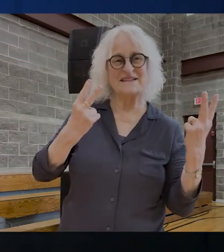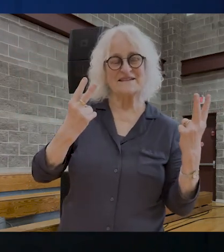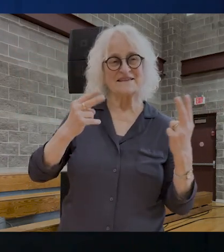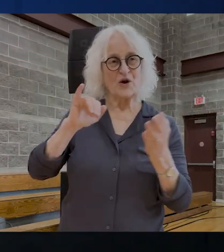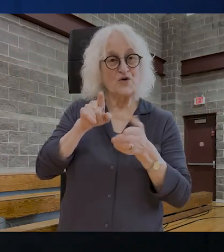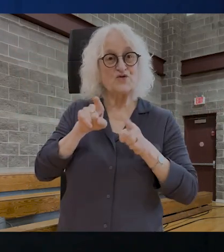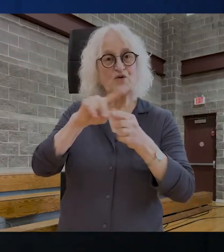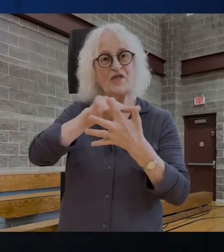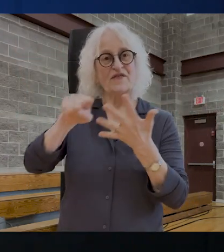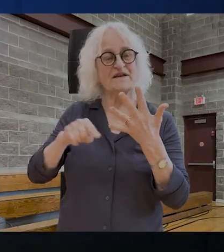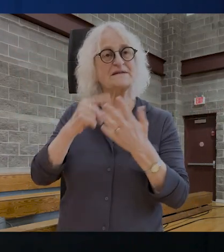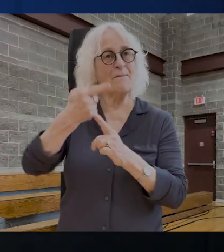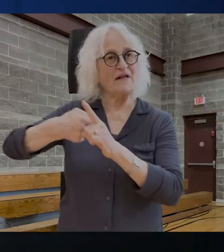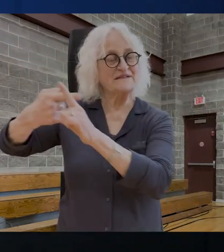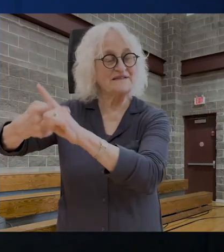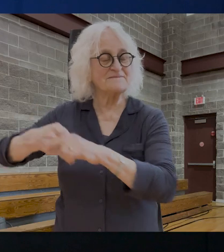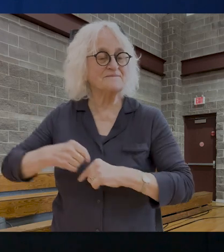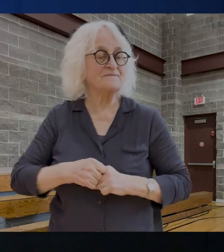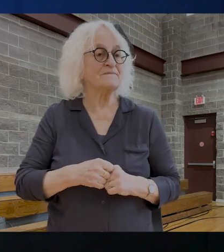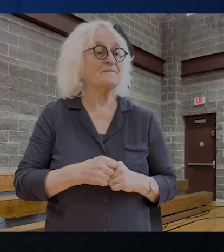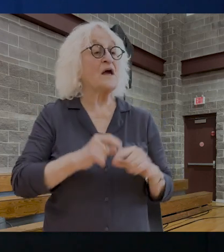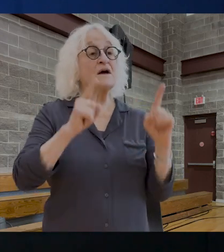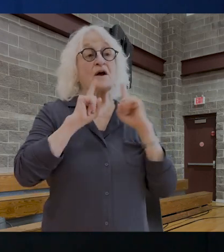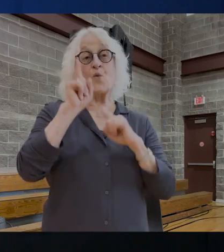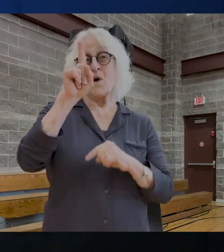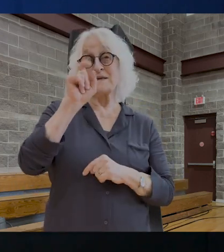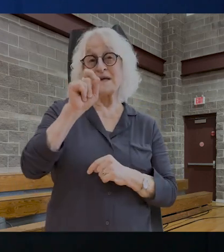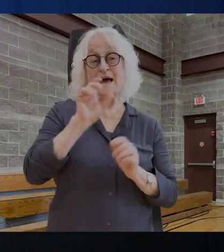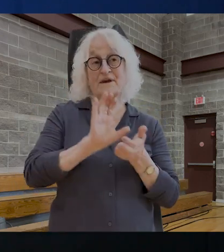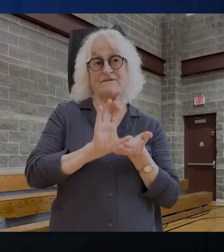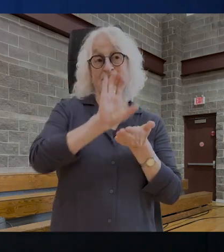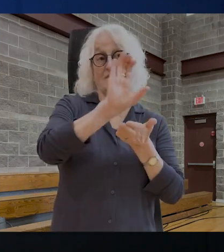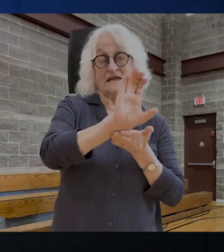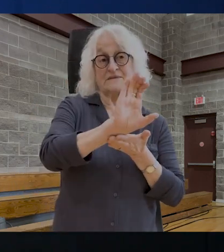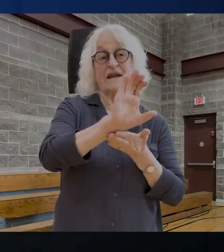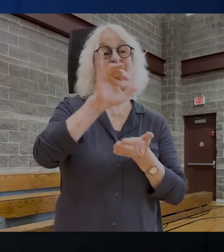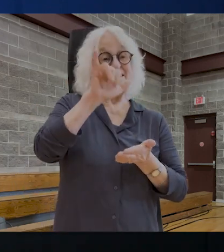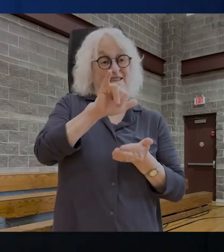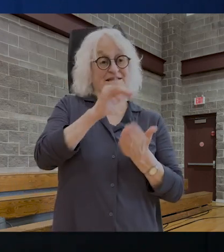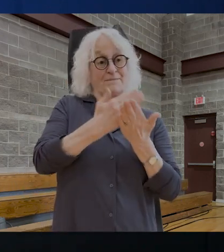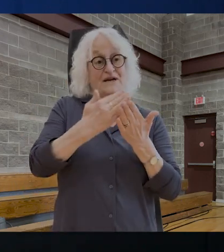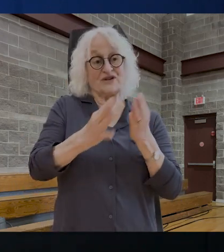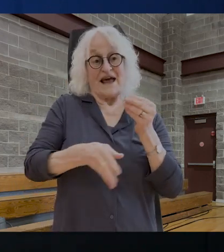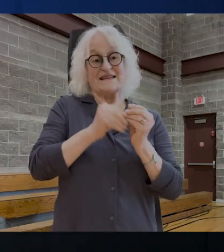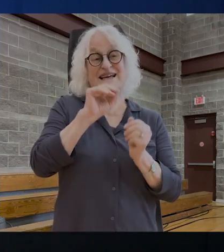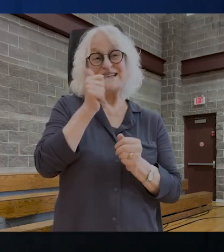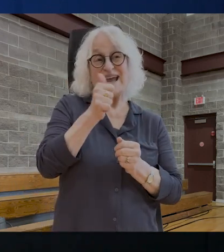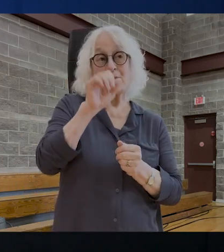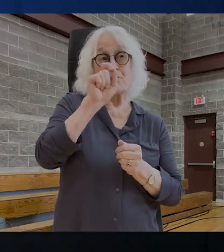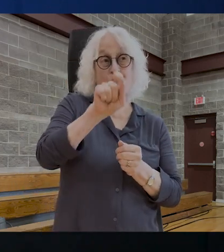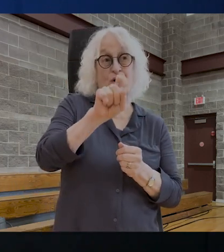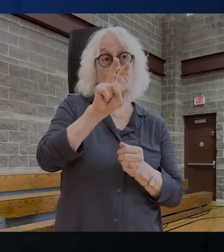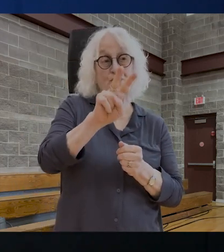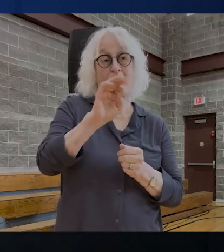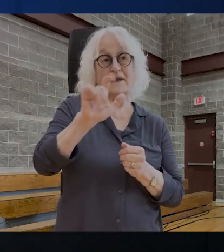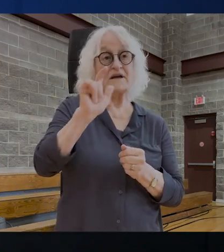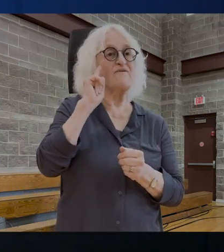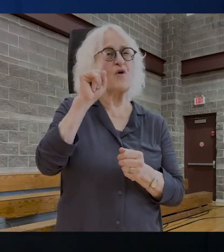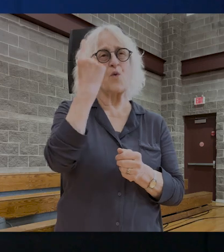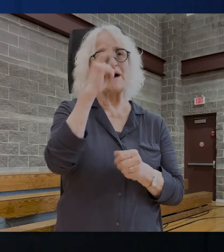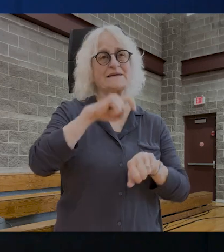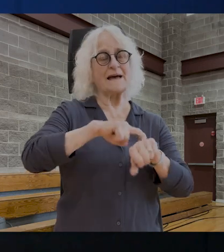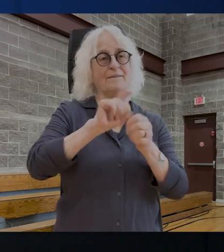finance and governance for Kansas City. I talked about some one-time investments. This budget adds $10.2 million for a